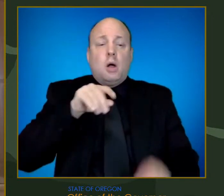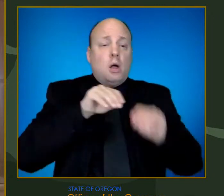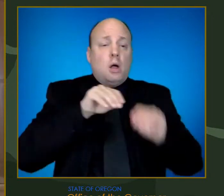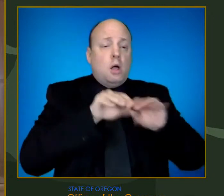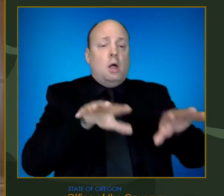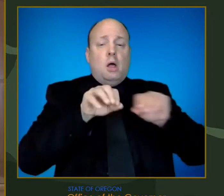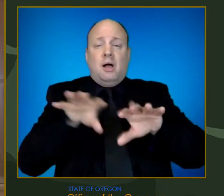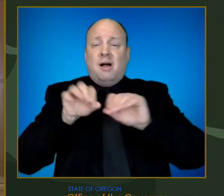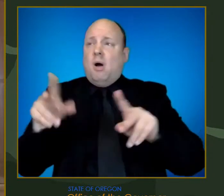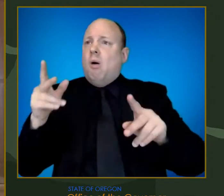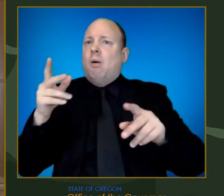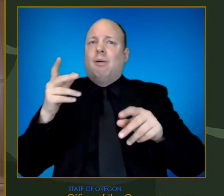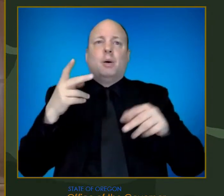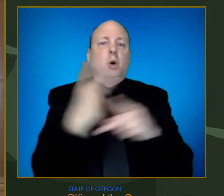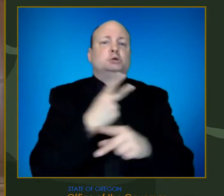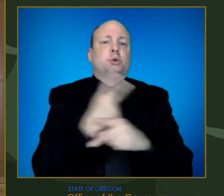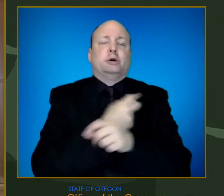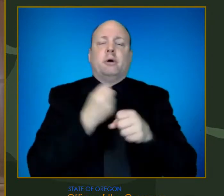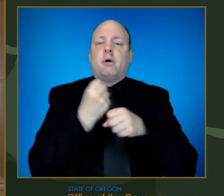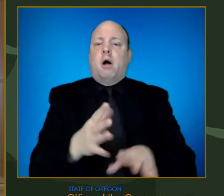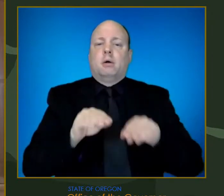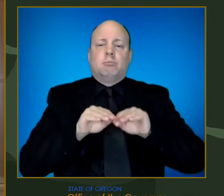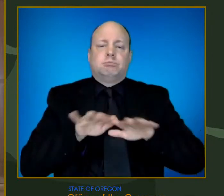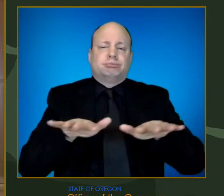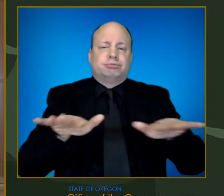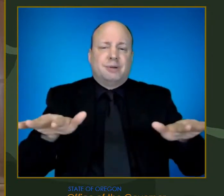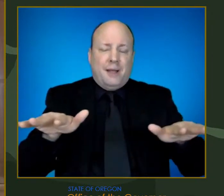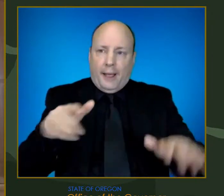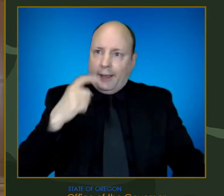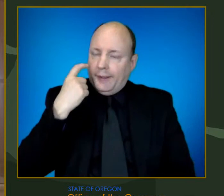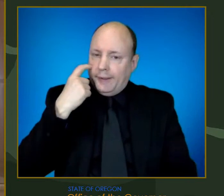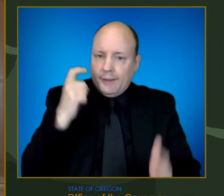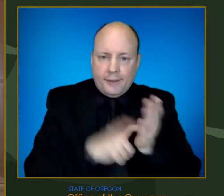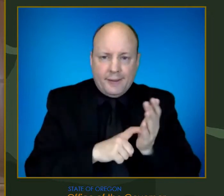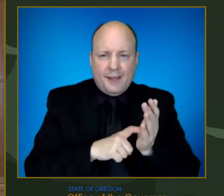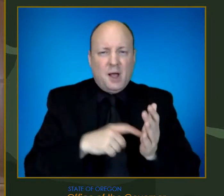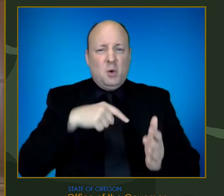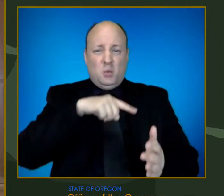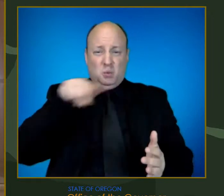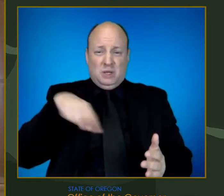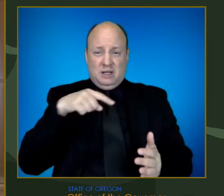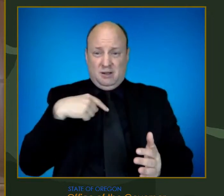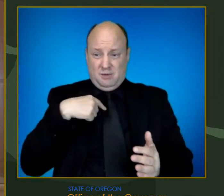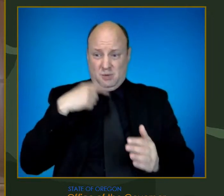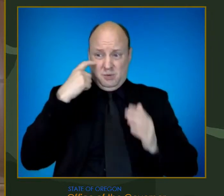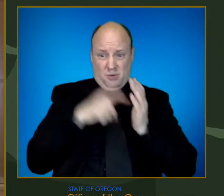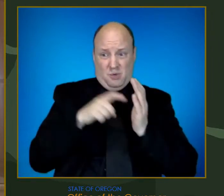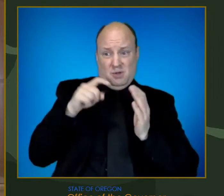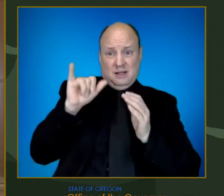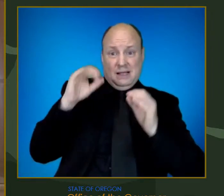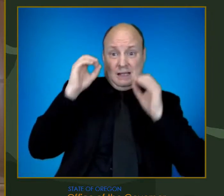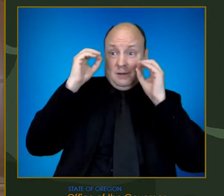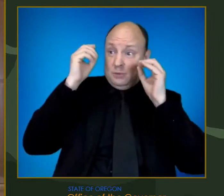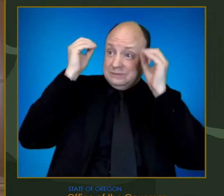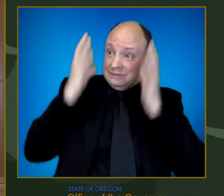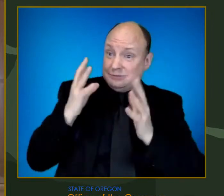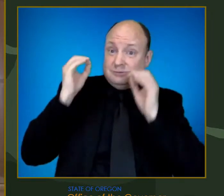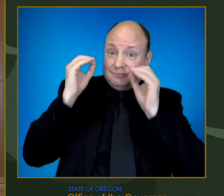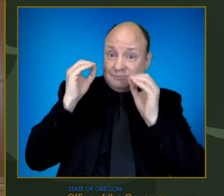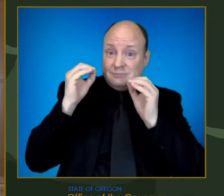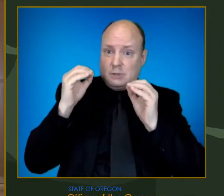opportunity gap, and we know that in-person instruction is the best way to